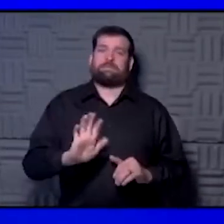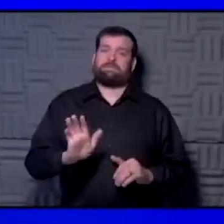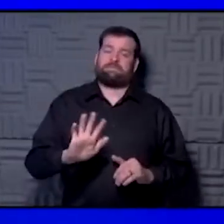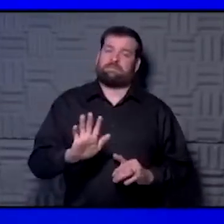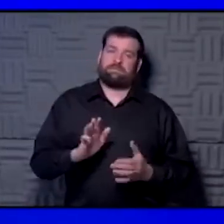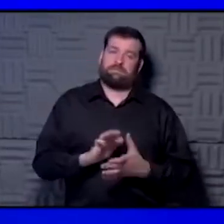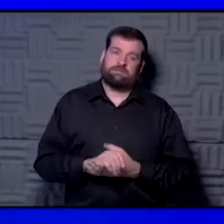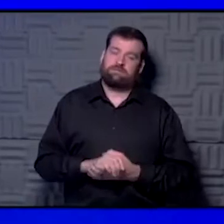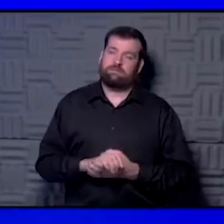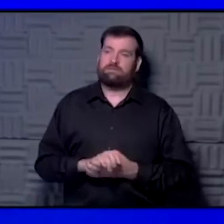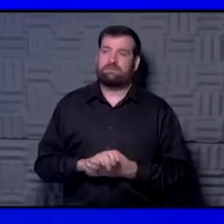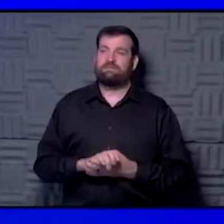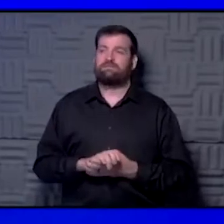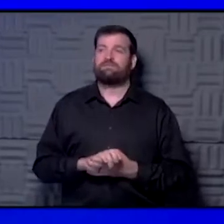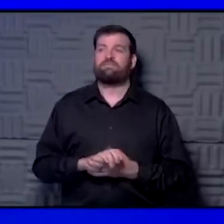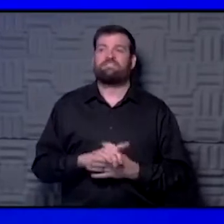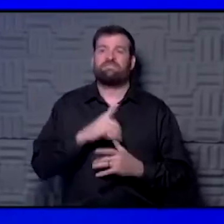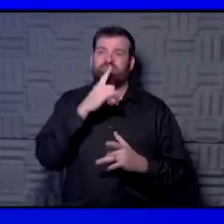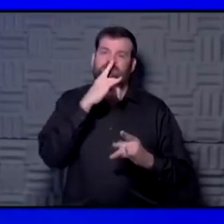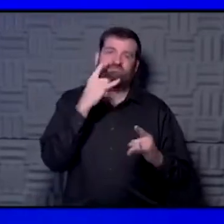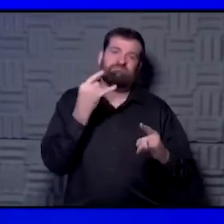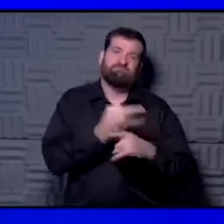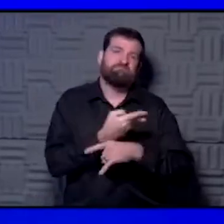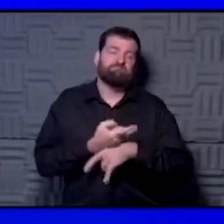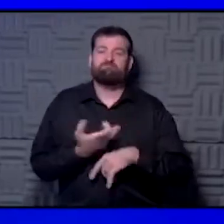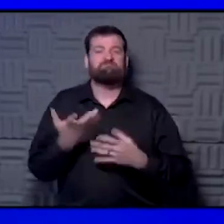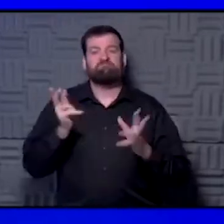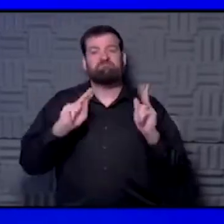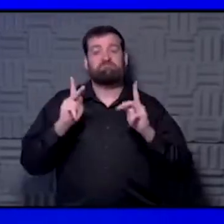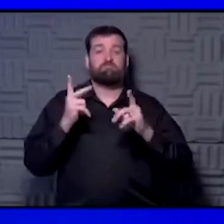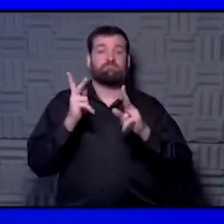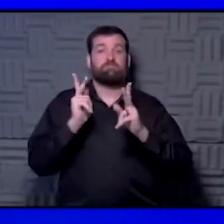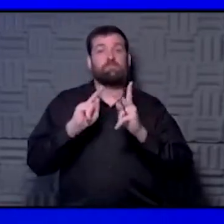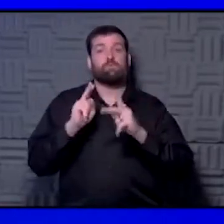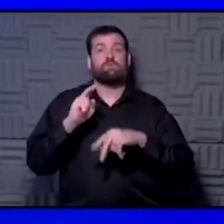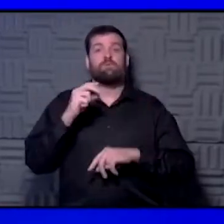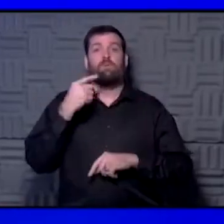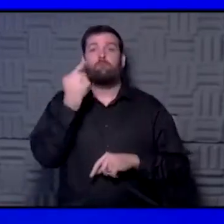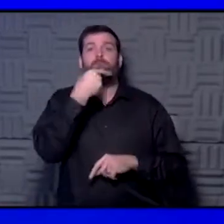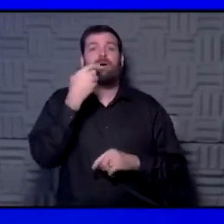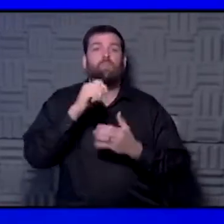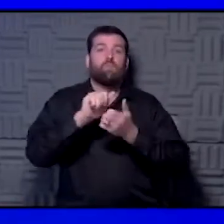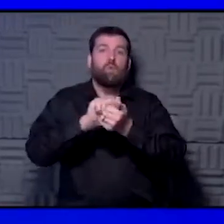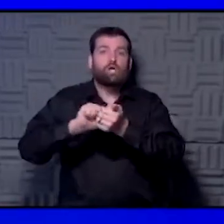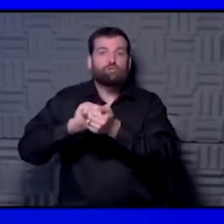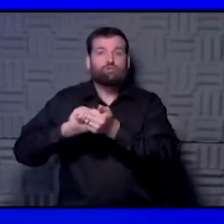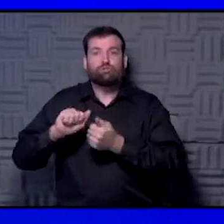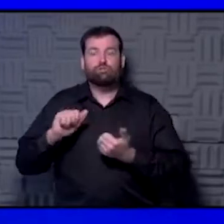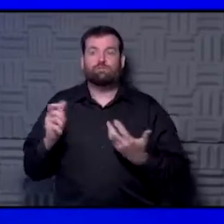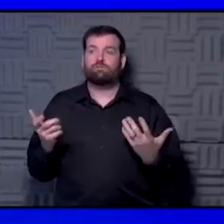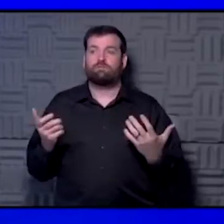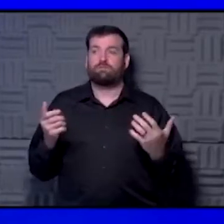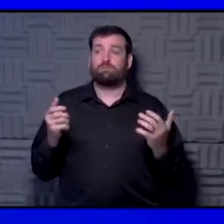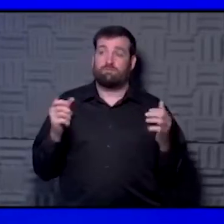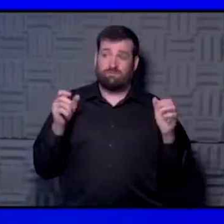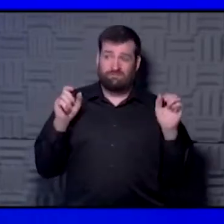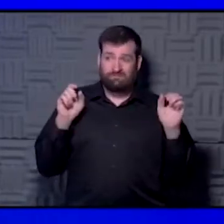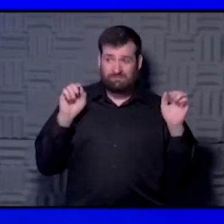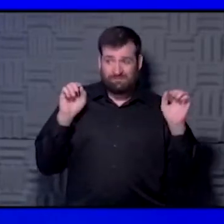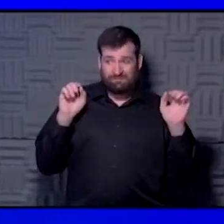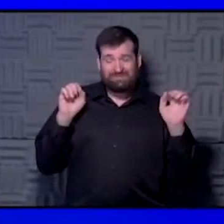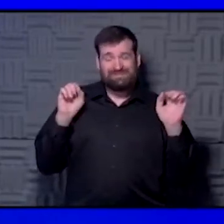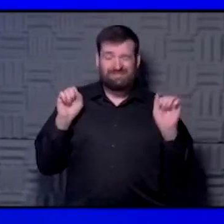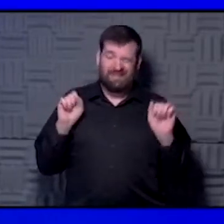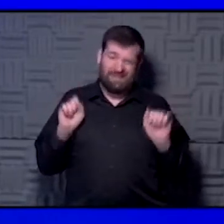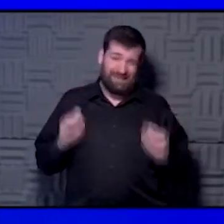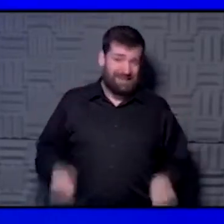are all anecdotes. People are looking to also use mouthwash. You know, I certainly think they probably could destroy the virus.